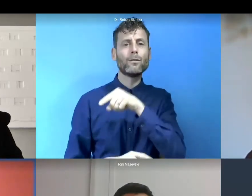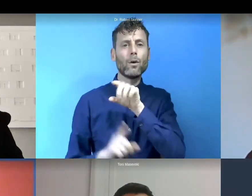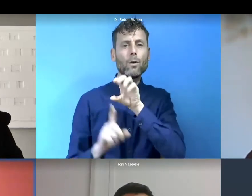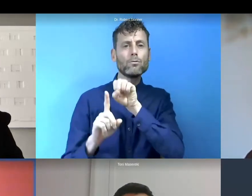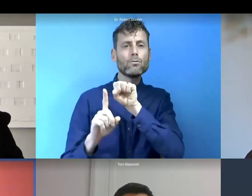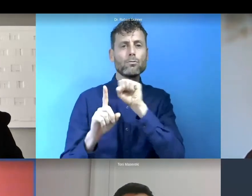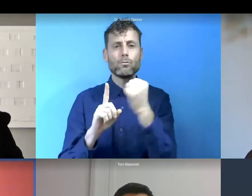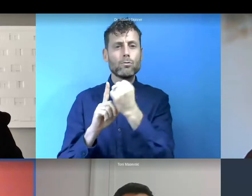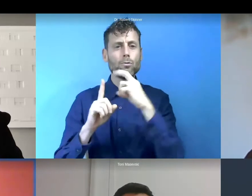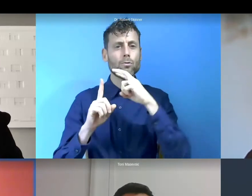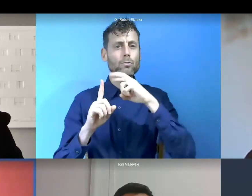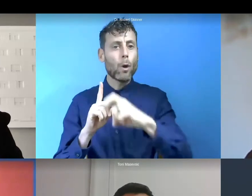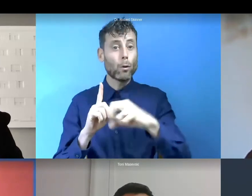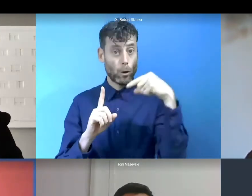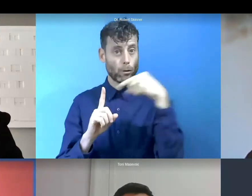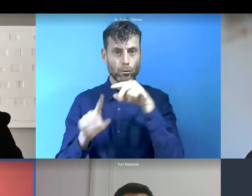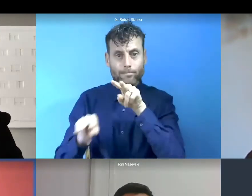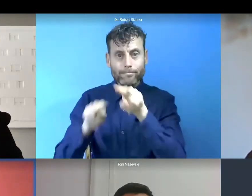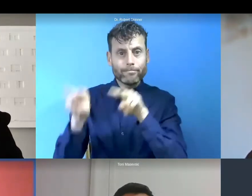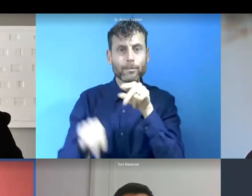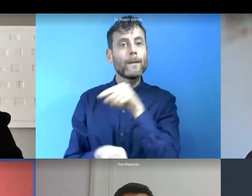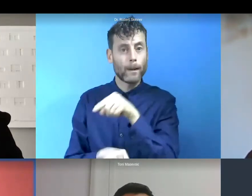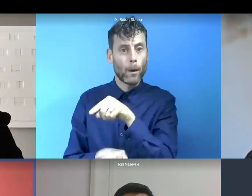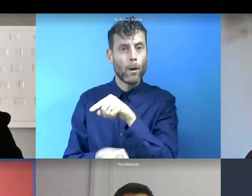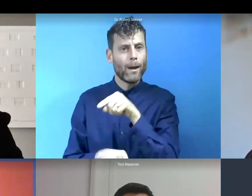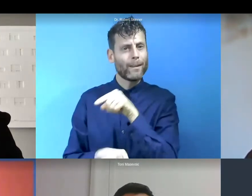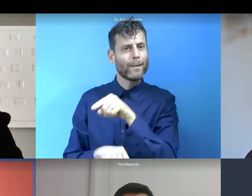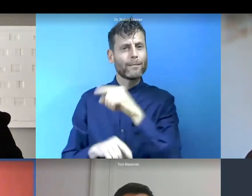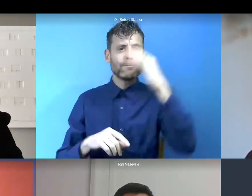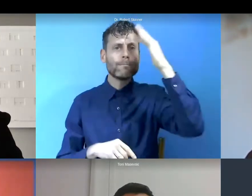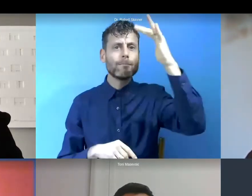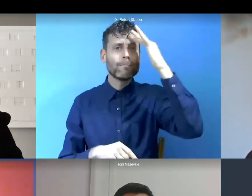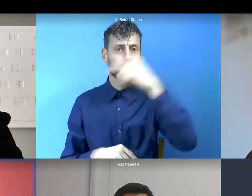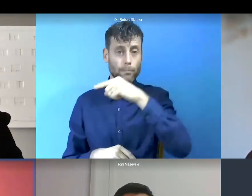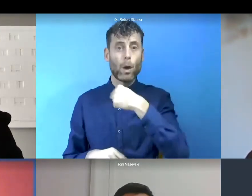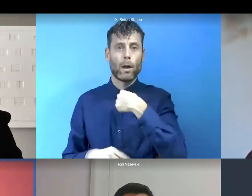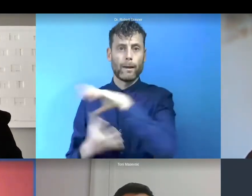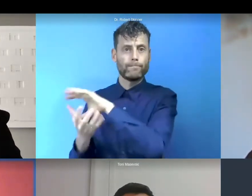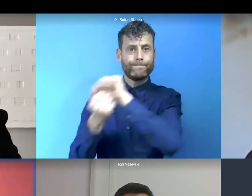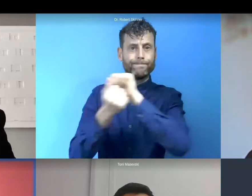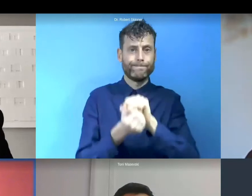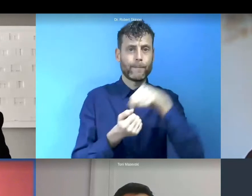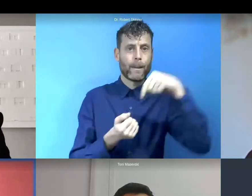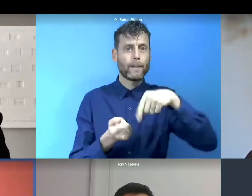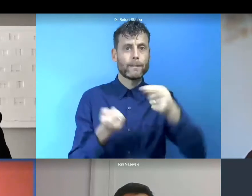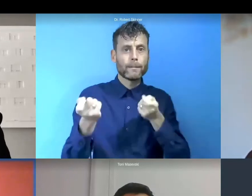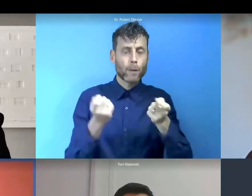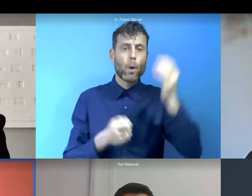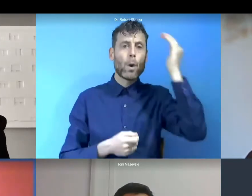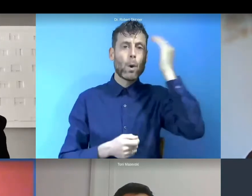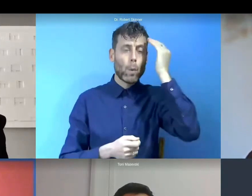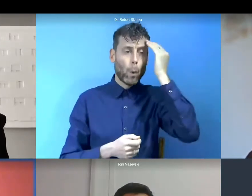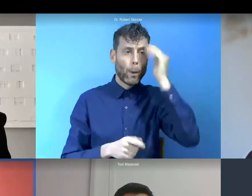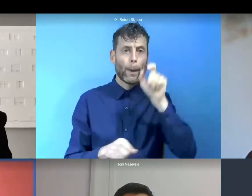we have to acknowledge other kinds of knowledge other than the scientific one. And we must be able to recognize that all